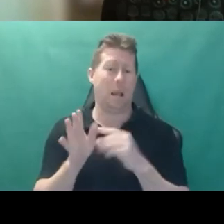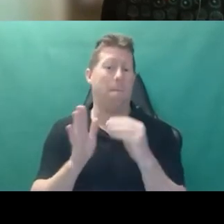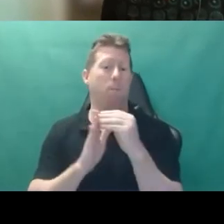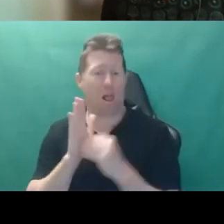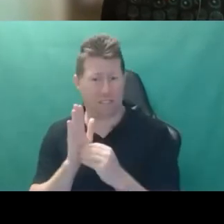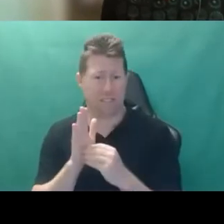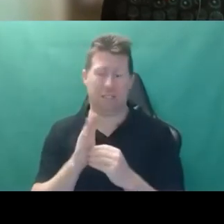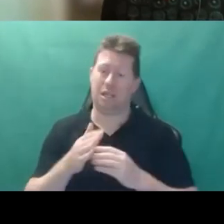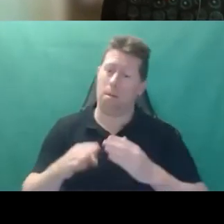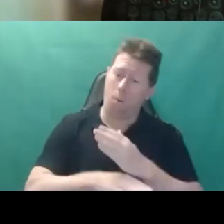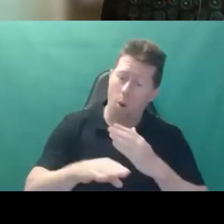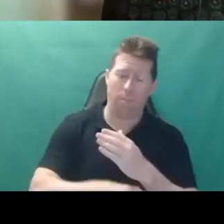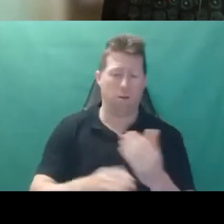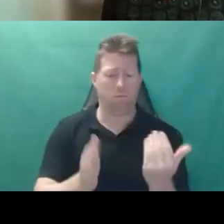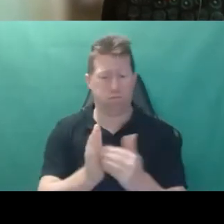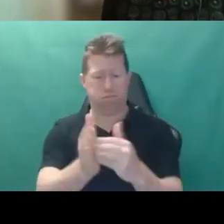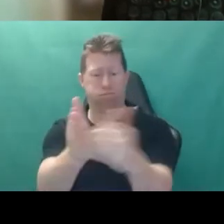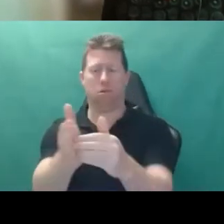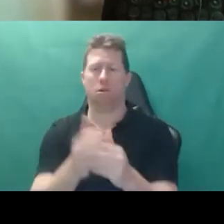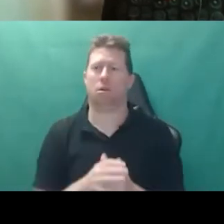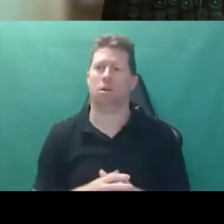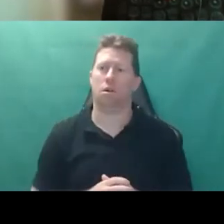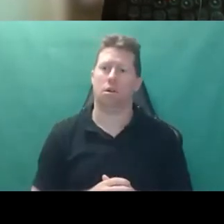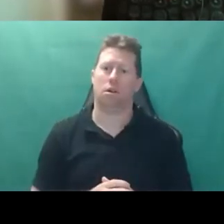government. It's, um, um,